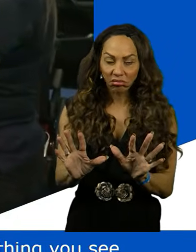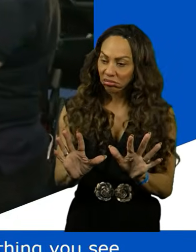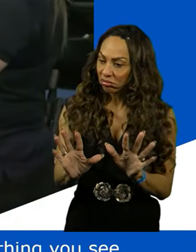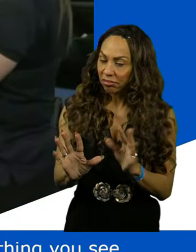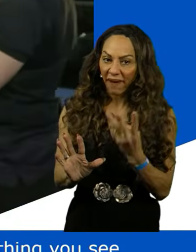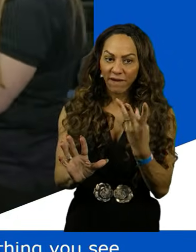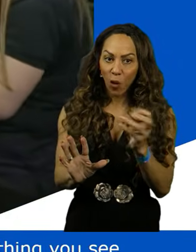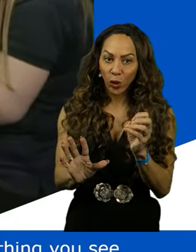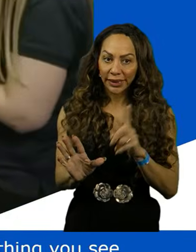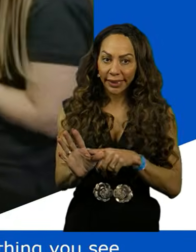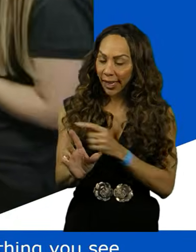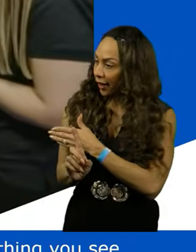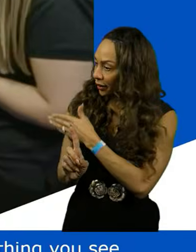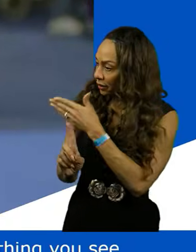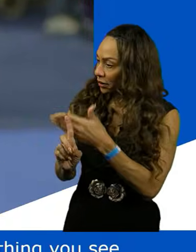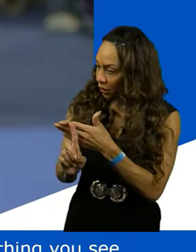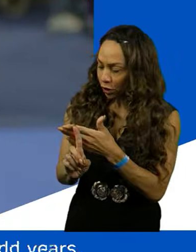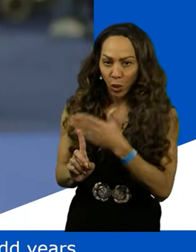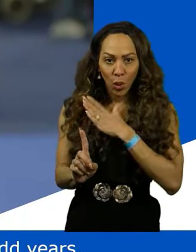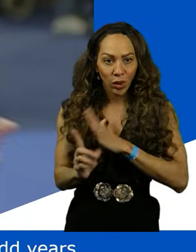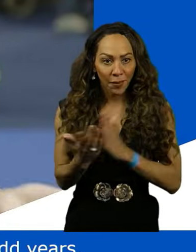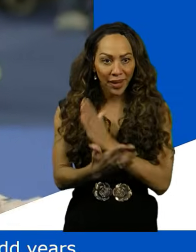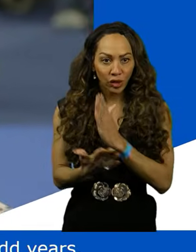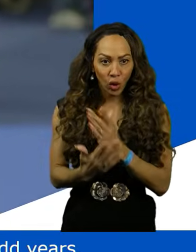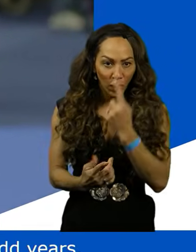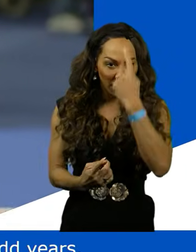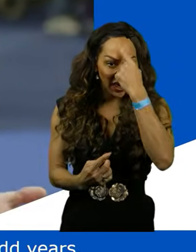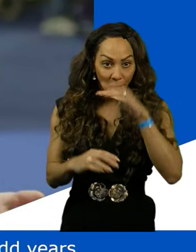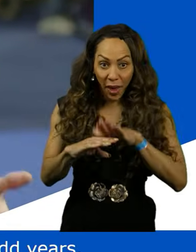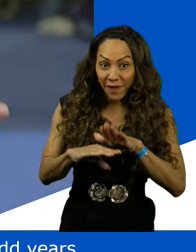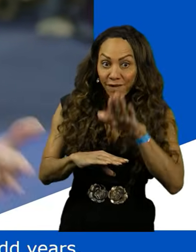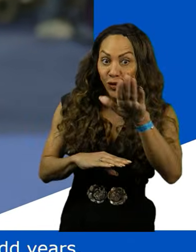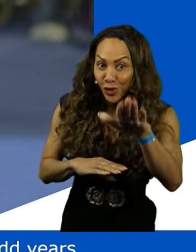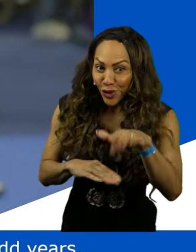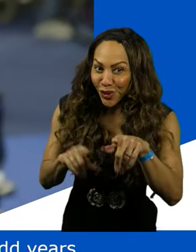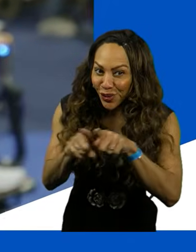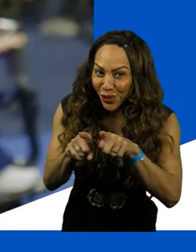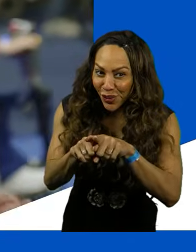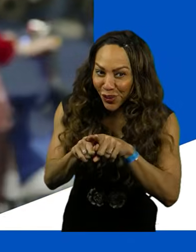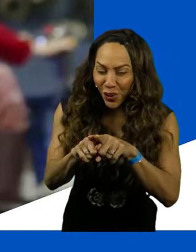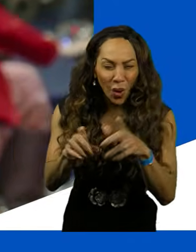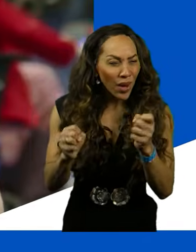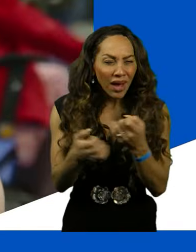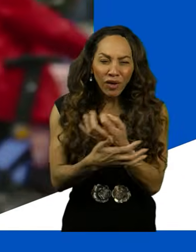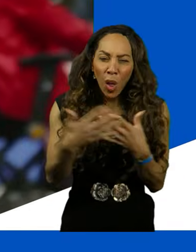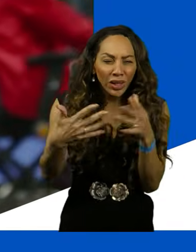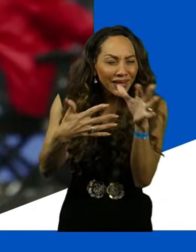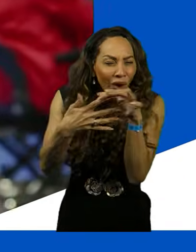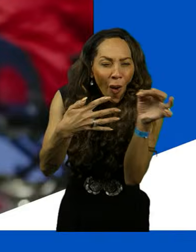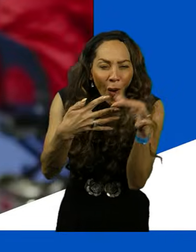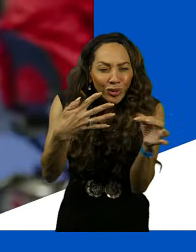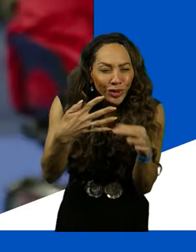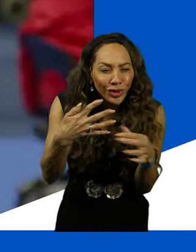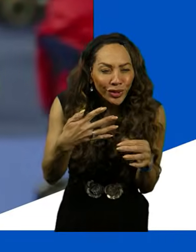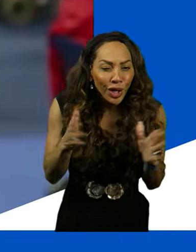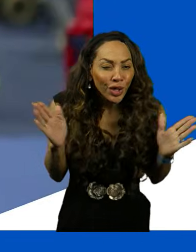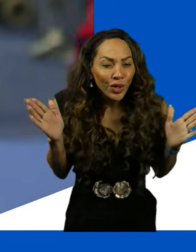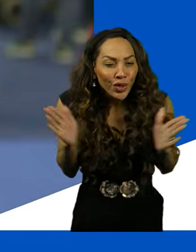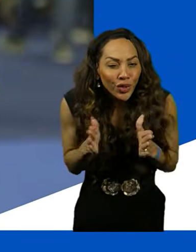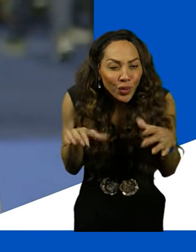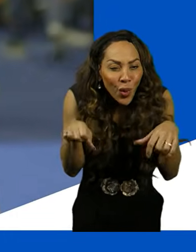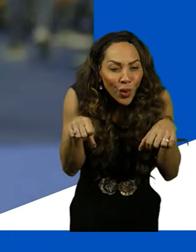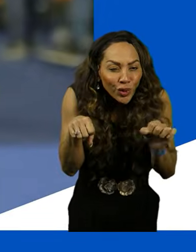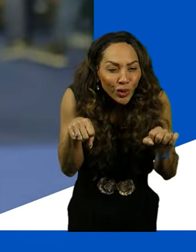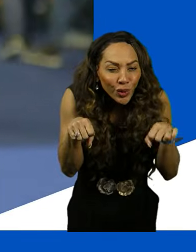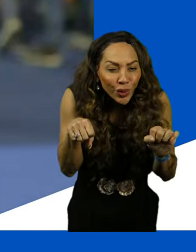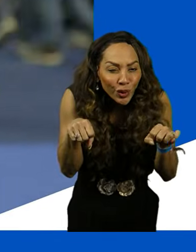trying to work through and make it. But like I say, we've got different options from right down to sort of like nice small scooters that can be picked up,